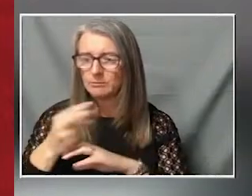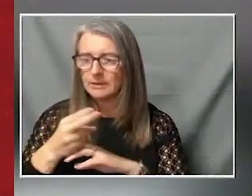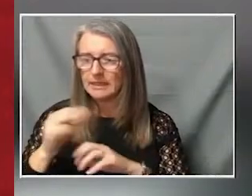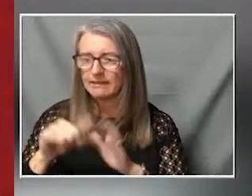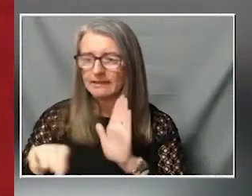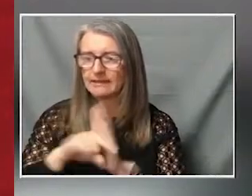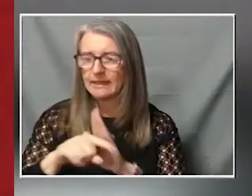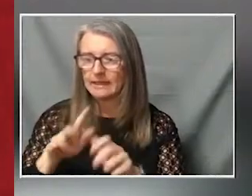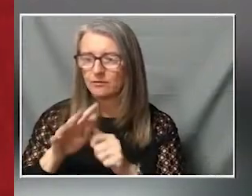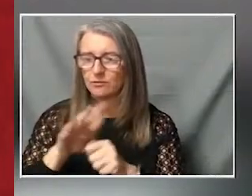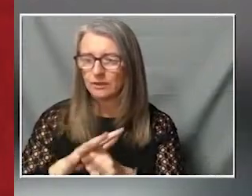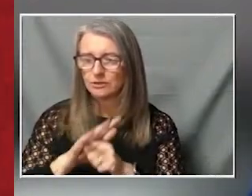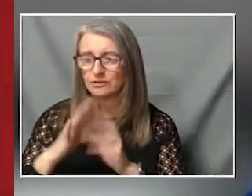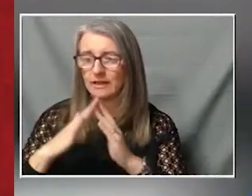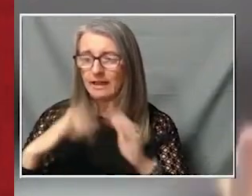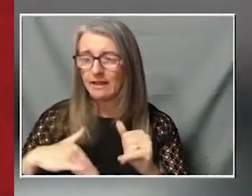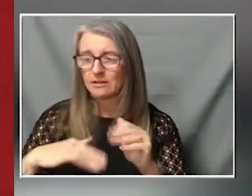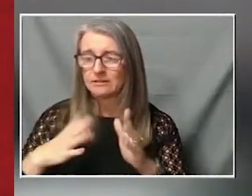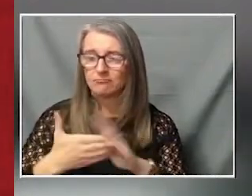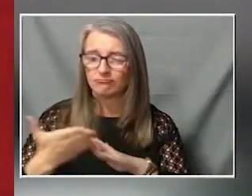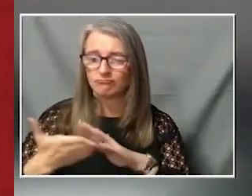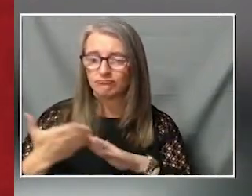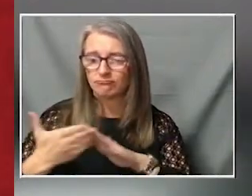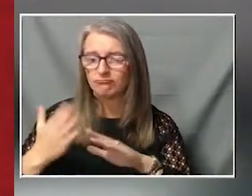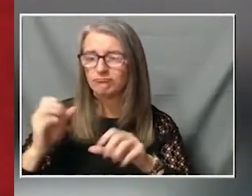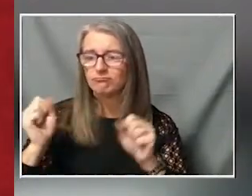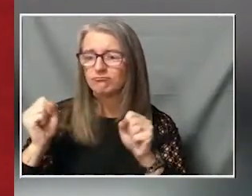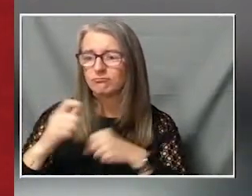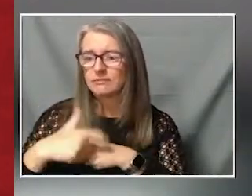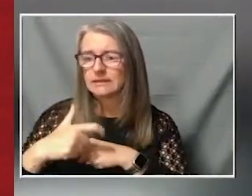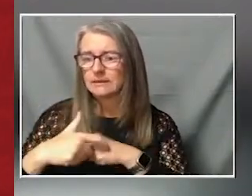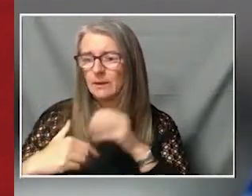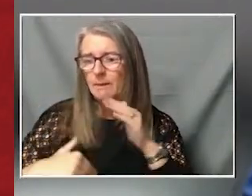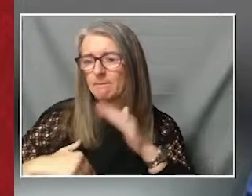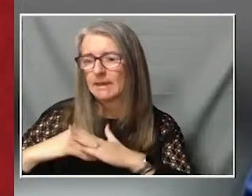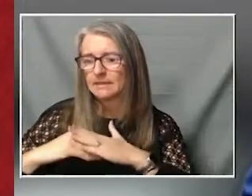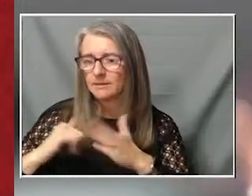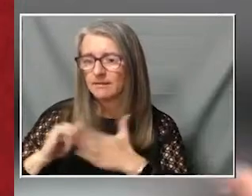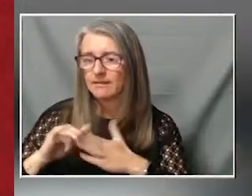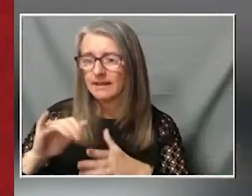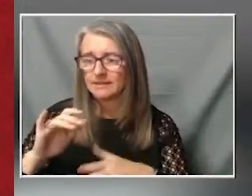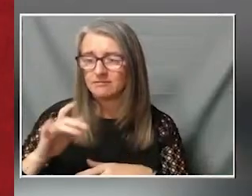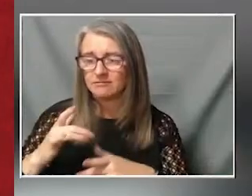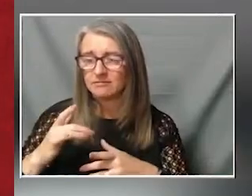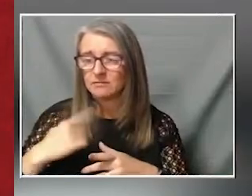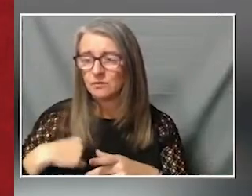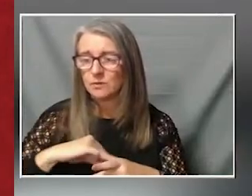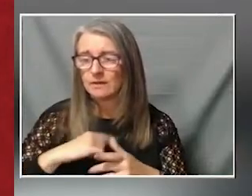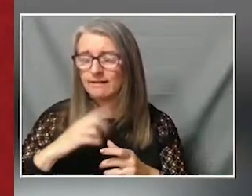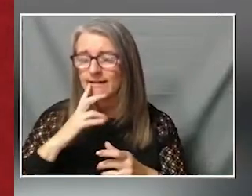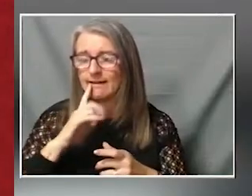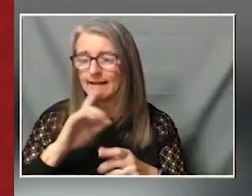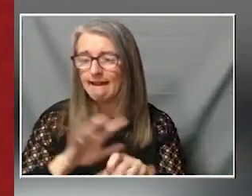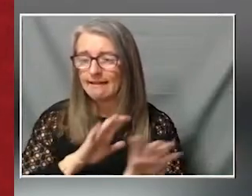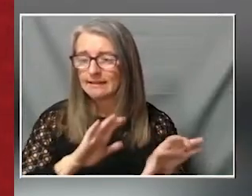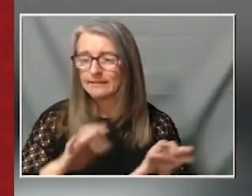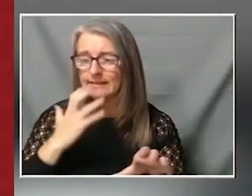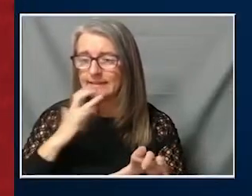pressure that the house generates in winter, which is when we're maximizing that stack effect because we're actively heating the air in the